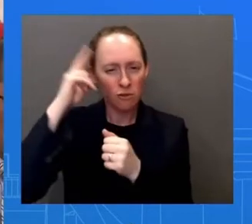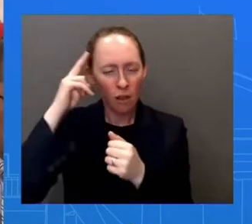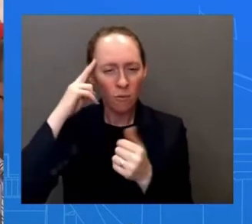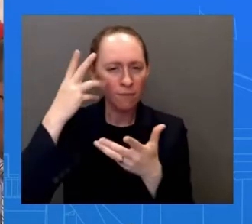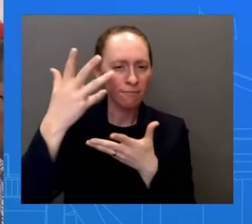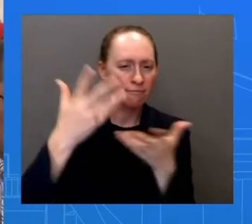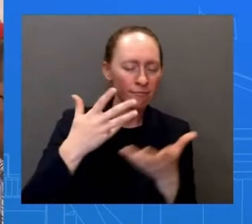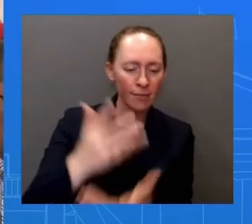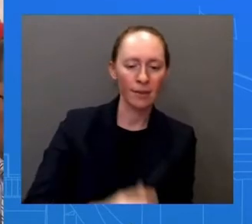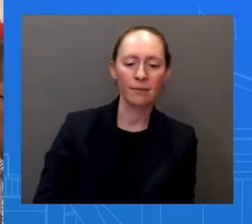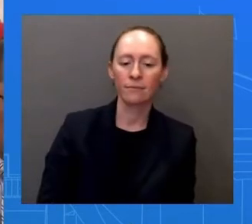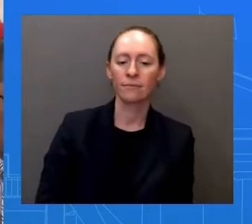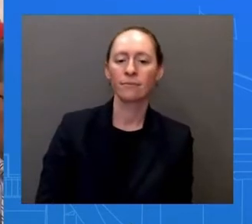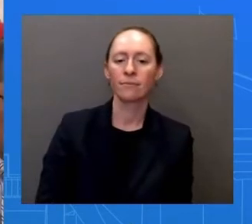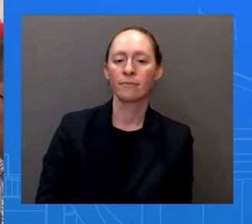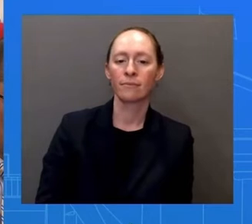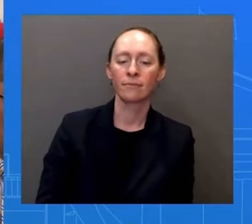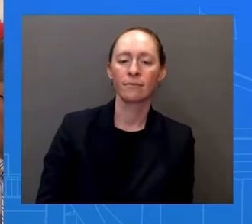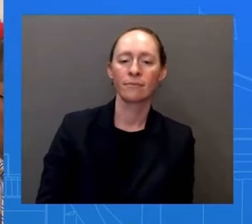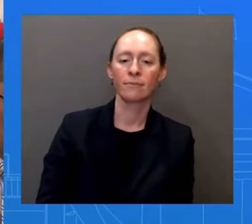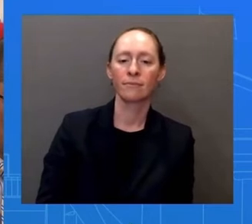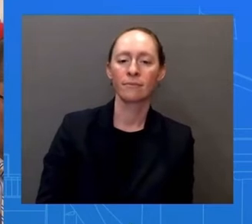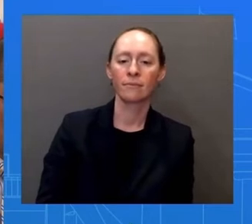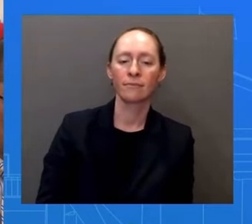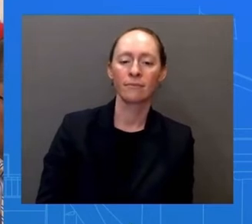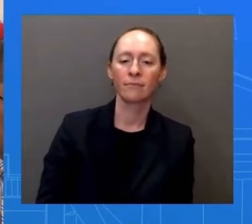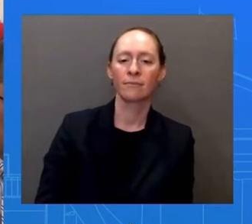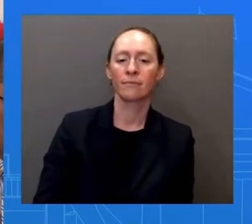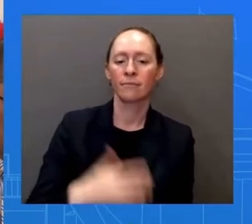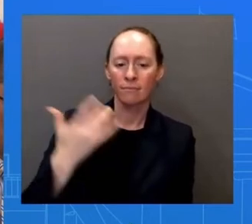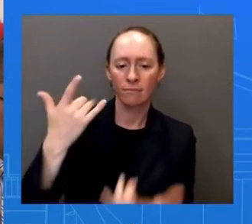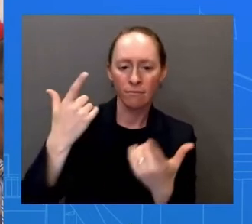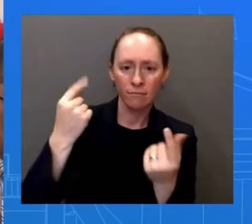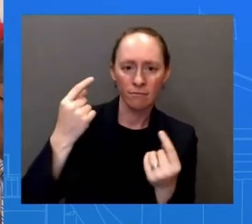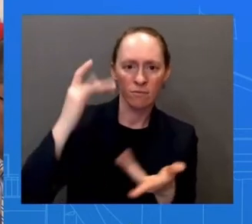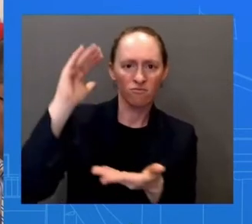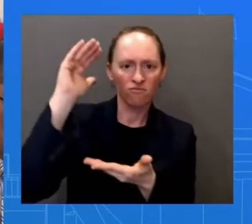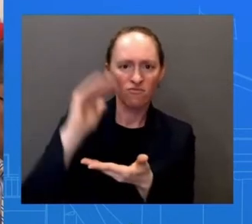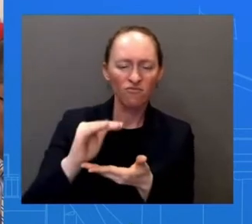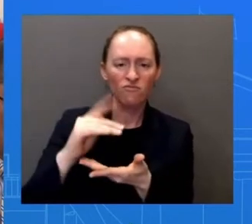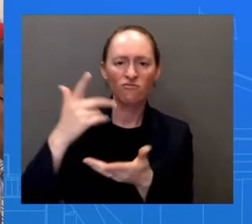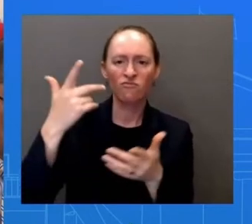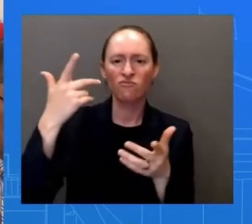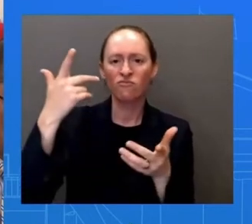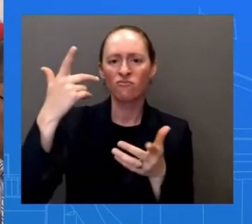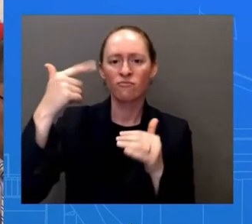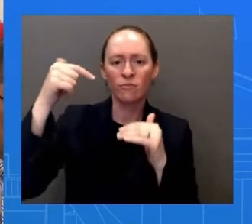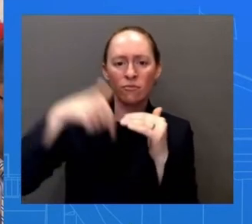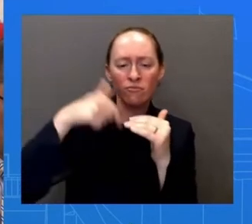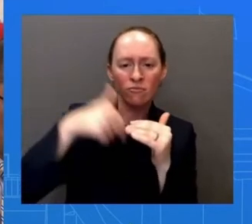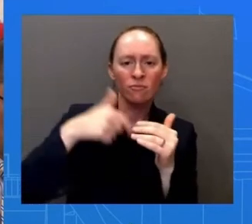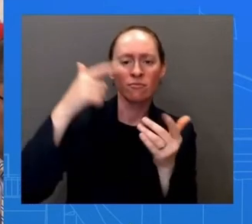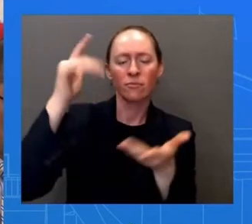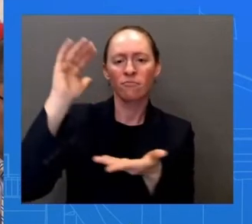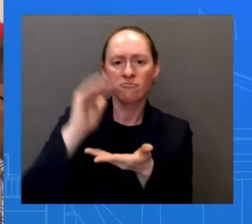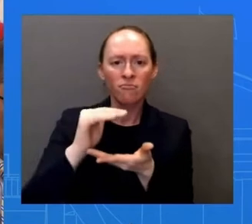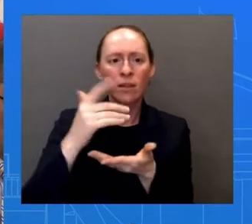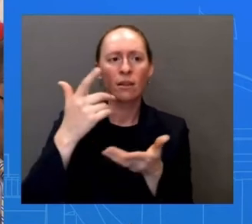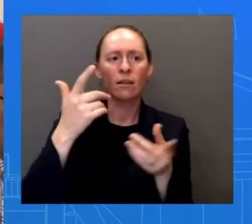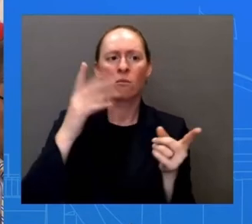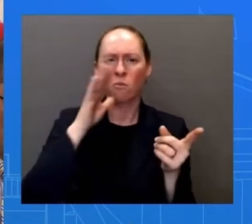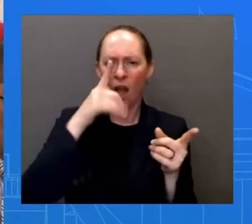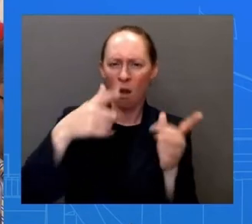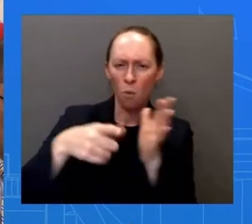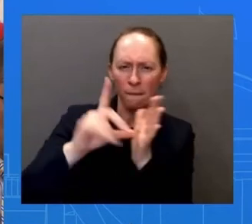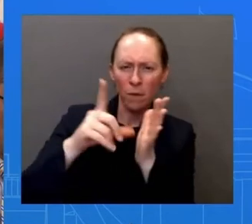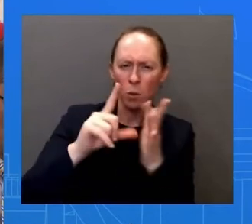the production cut helps Russia. Why is the same result, or why is the same review not happening with China, which has helped buy more Russian oil, 50%